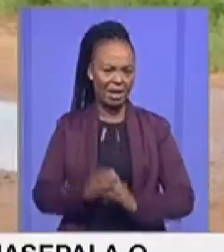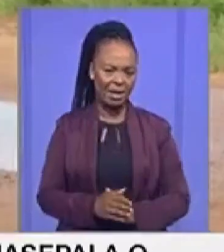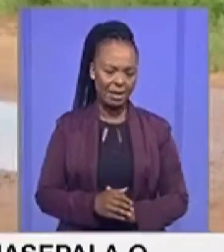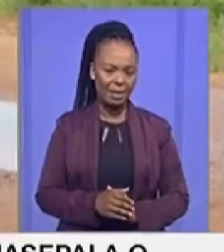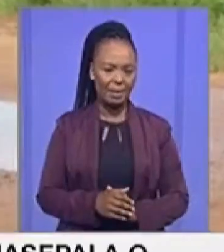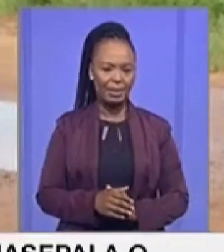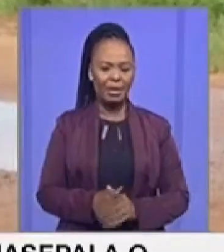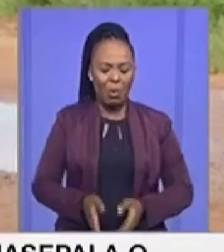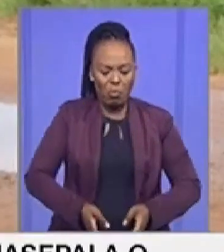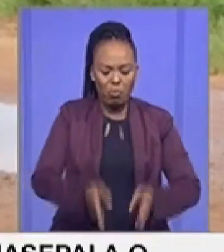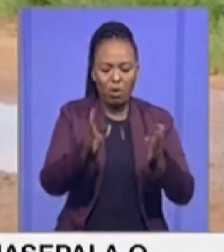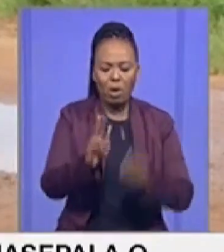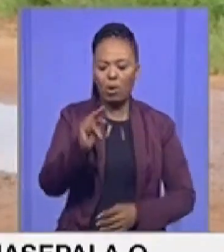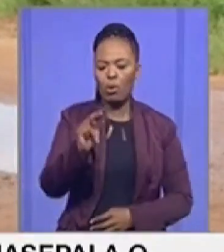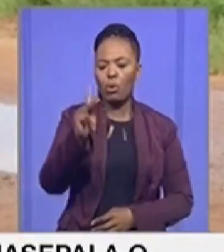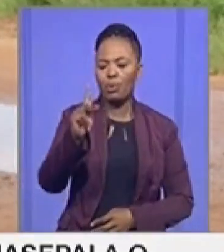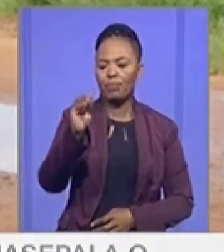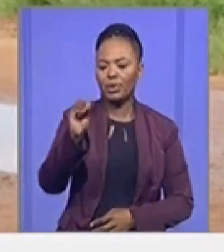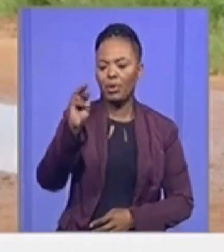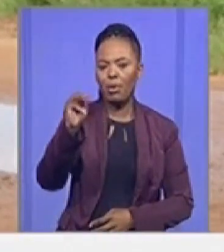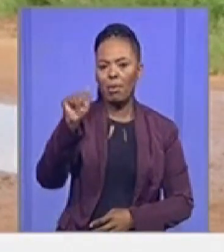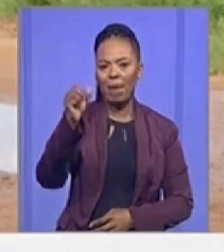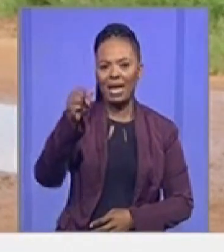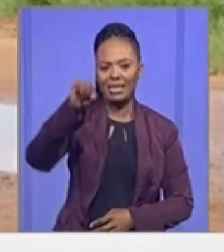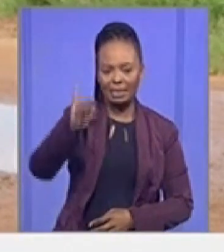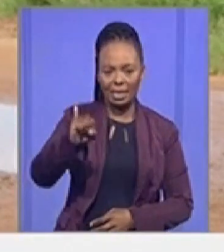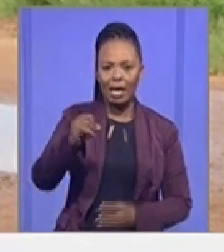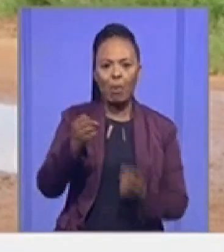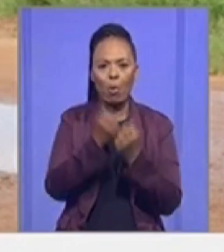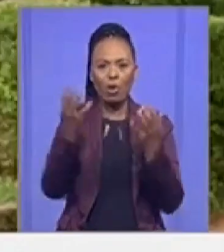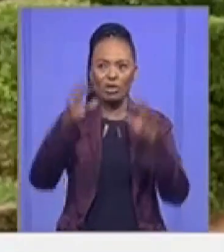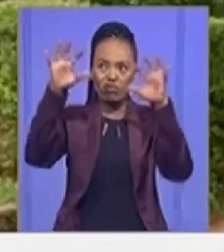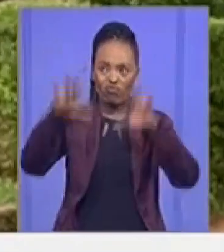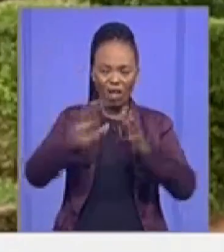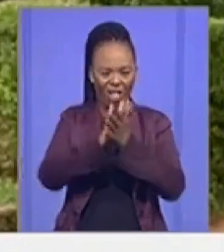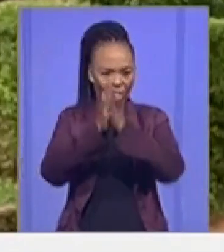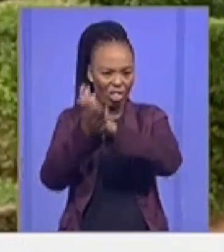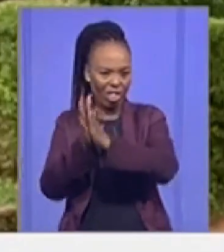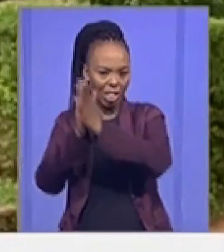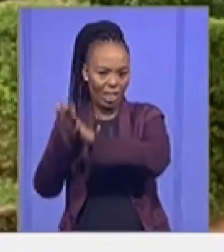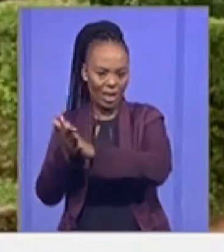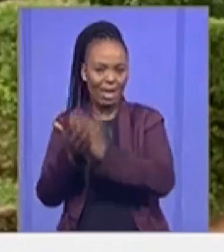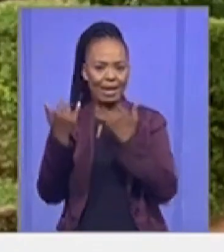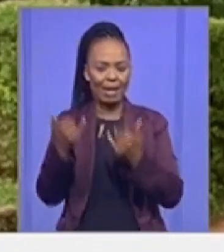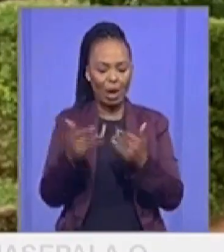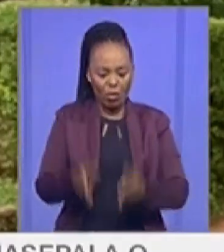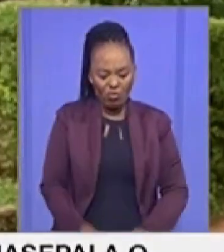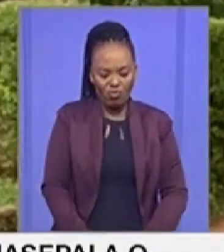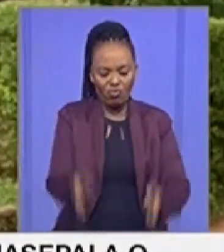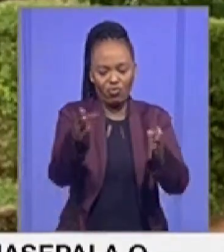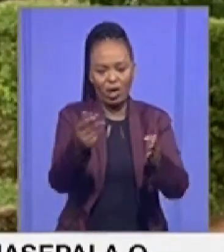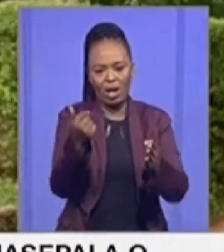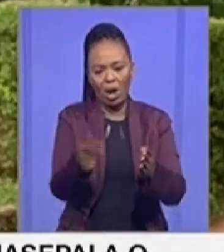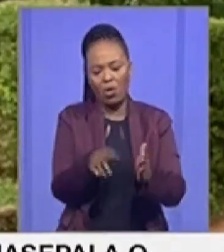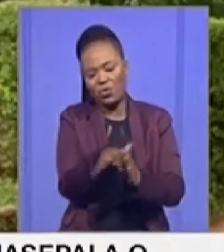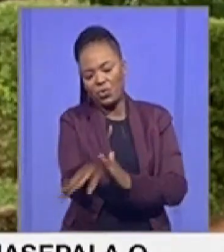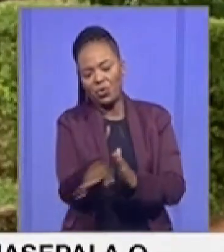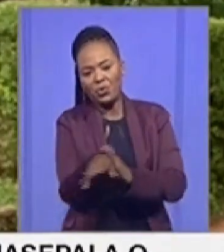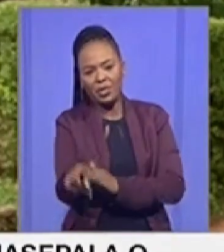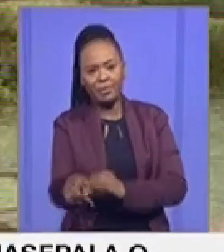Ditsela tša Nkomazi tšeo di ile go tša senywa ke mafula ka bjale tsela e butše gore meetse a kgone go feta. Malapa a go